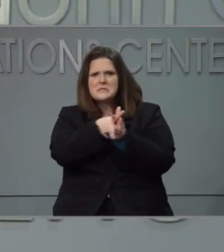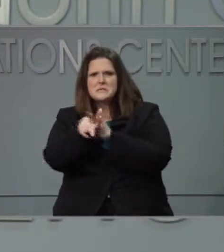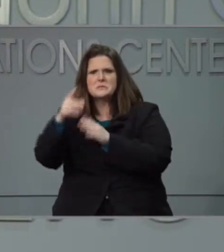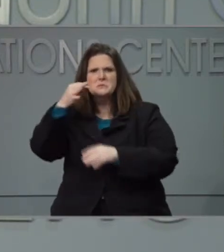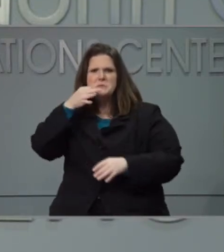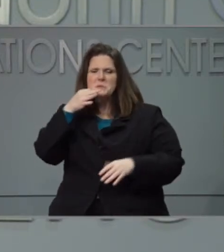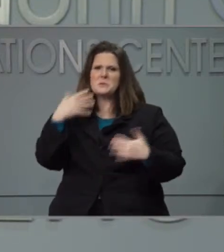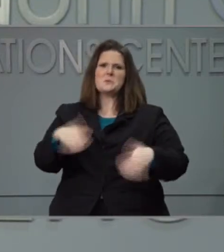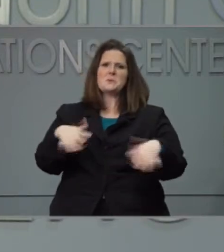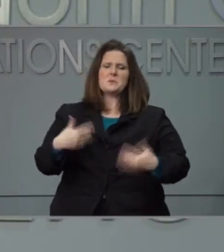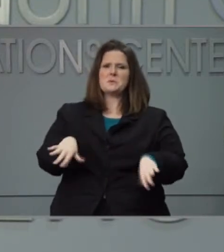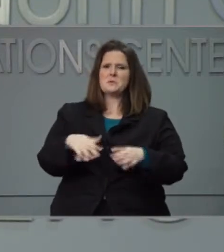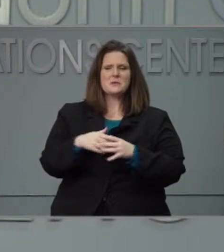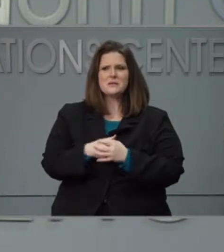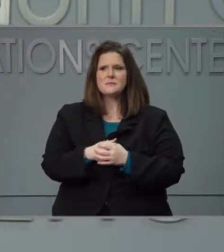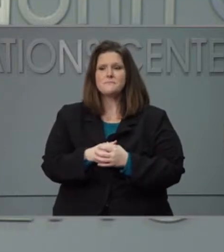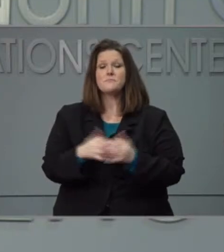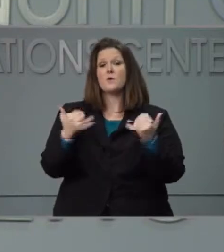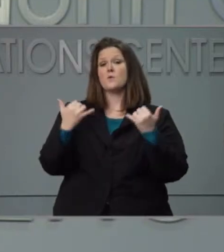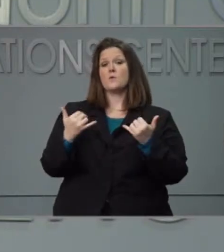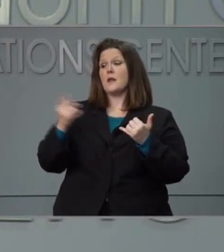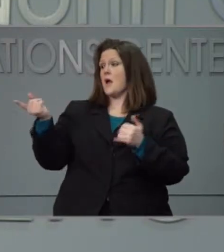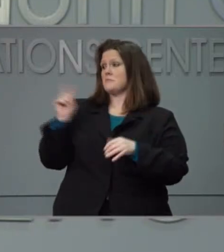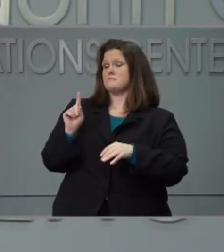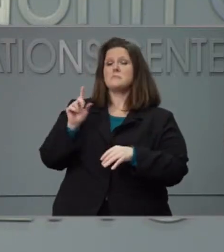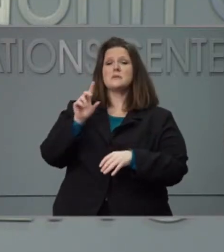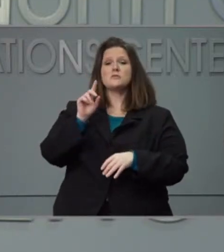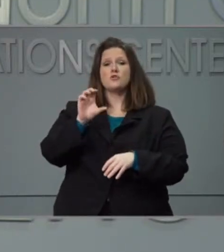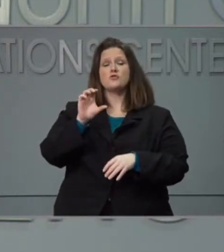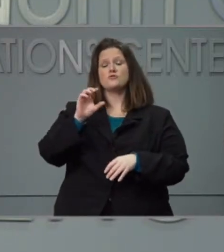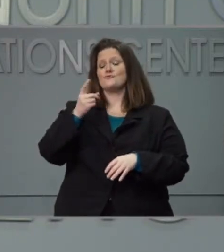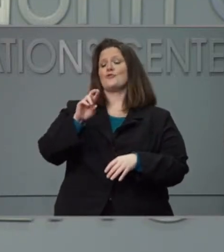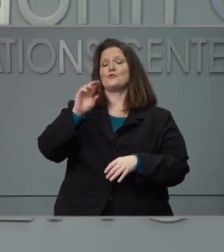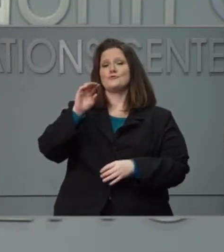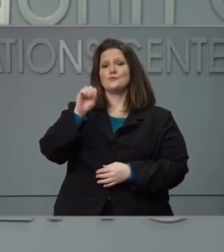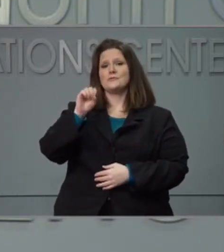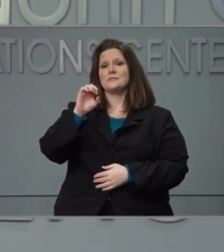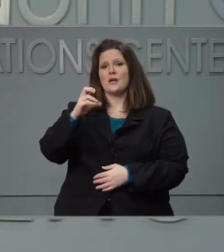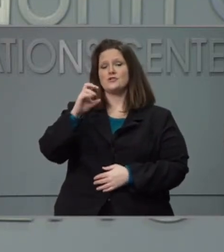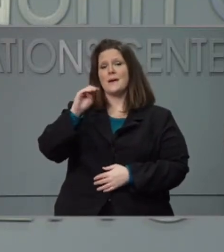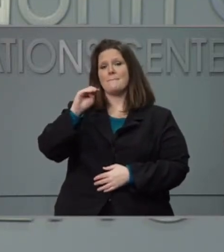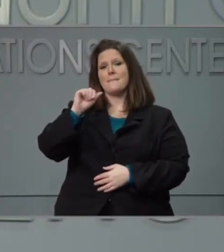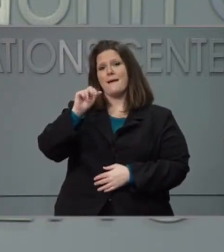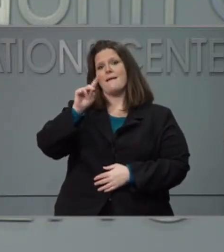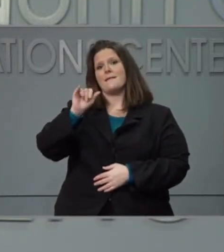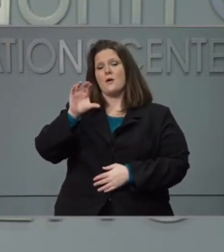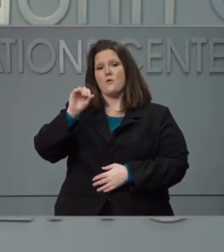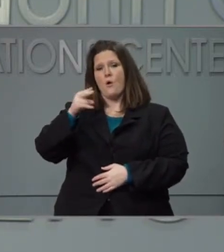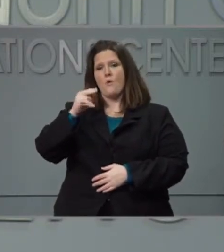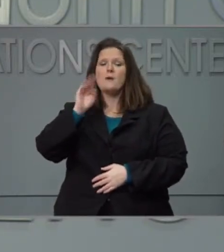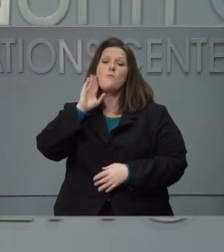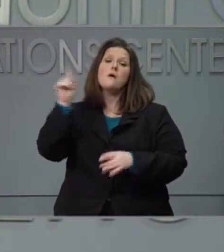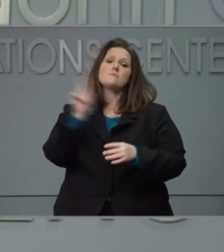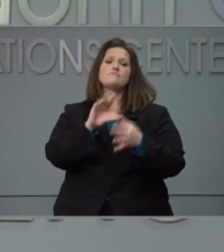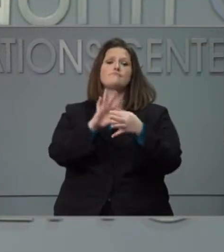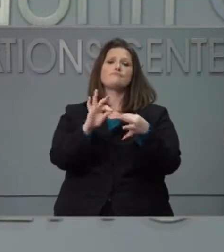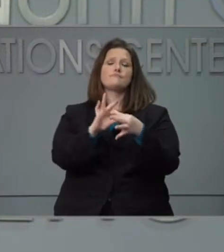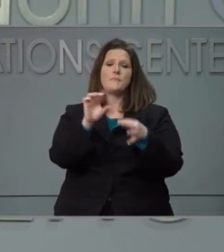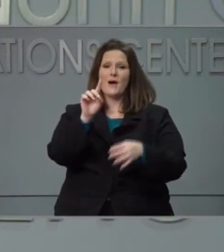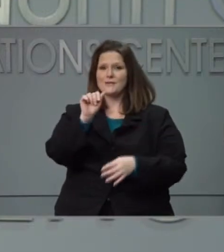Dr. Mandy Cohen, our Secretary of the Department of Health and Human Services, will cover the data on our key